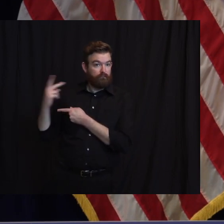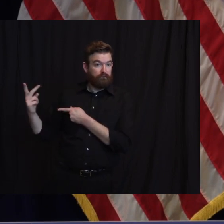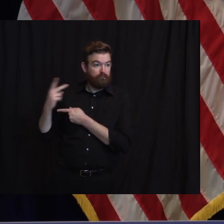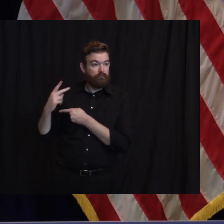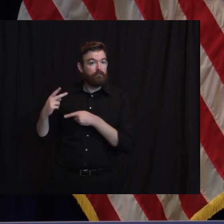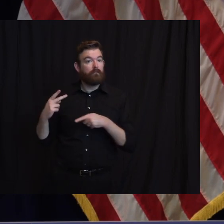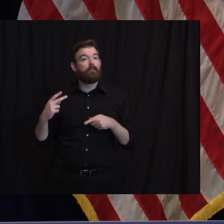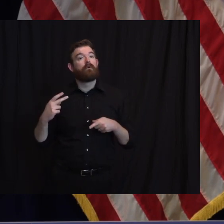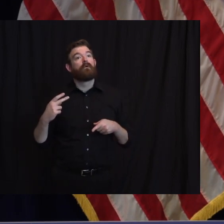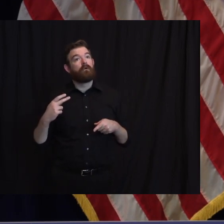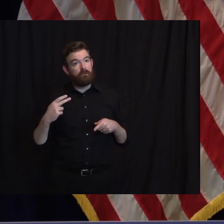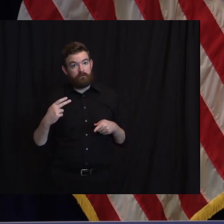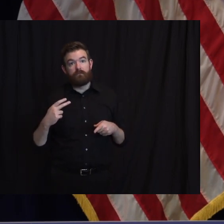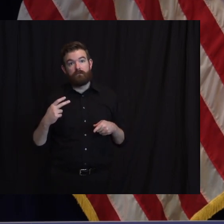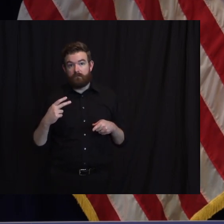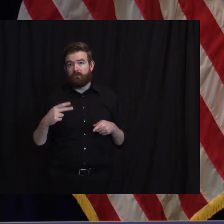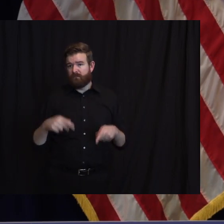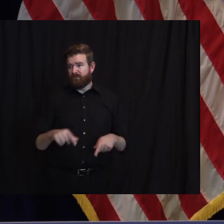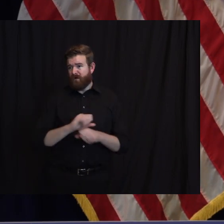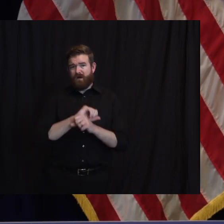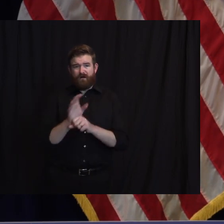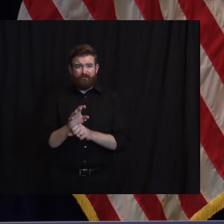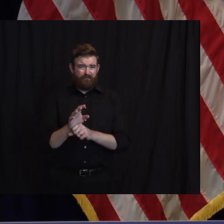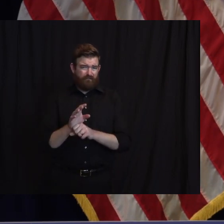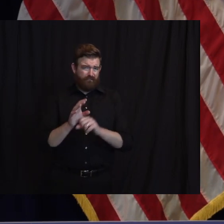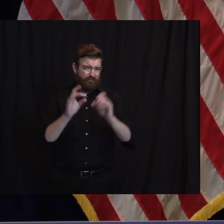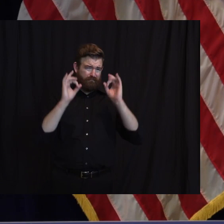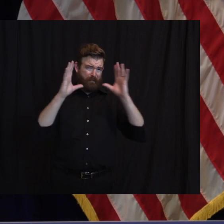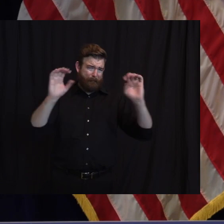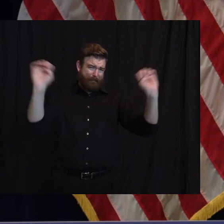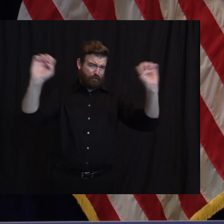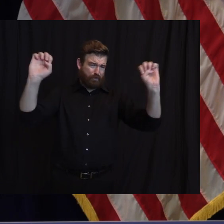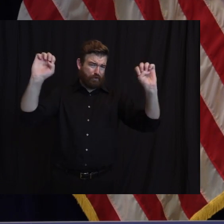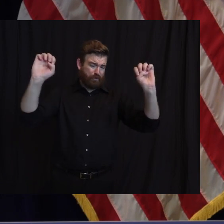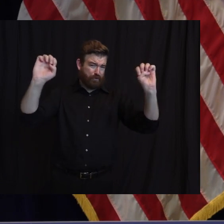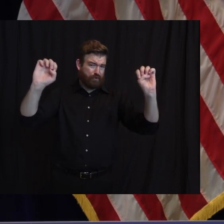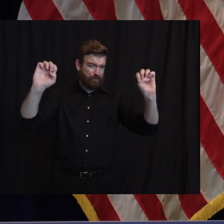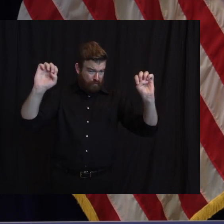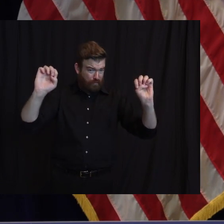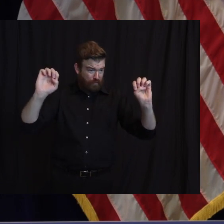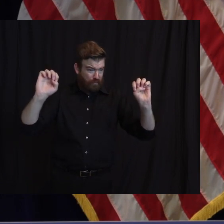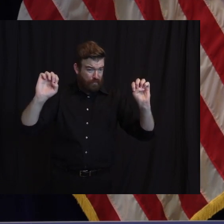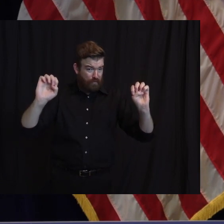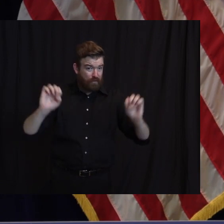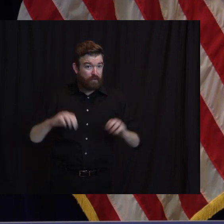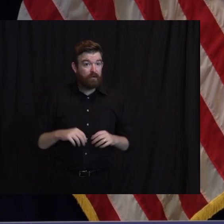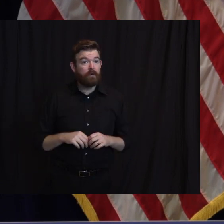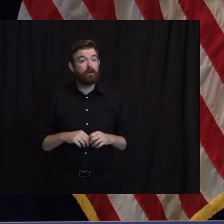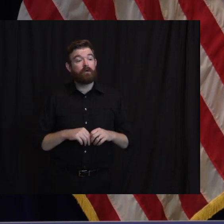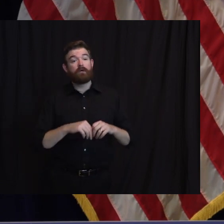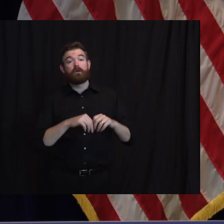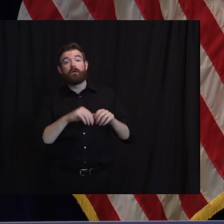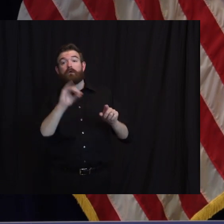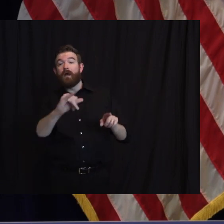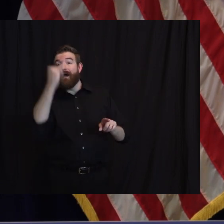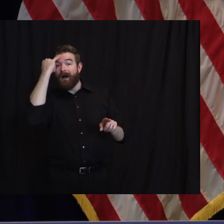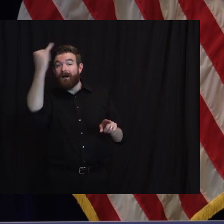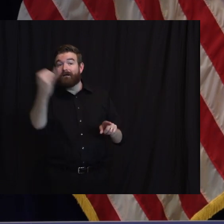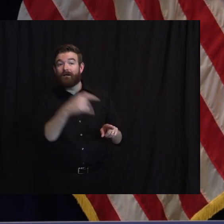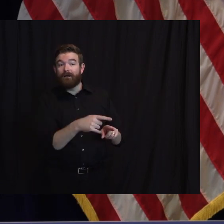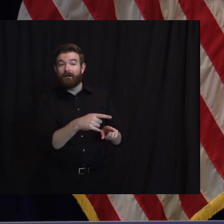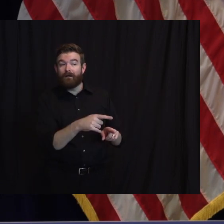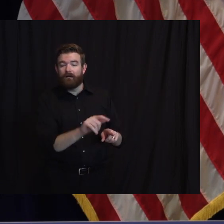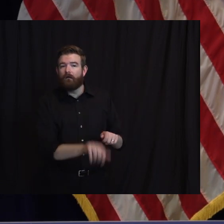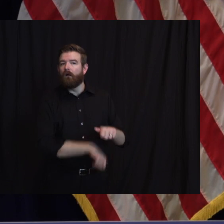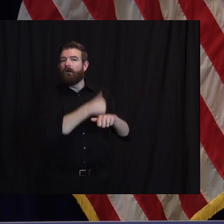of the century in terms of getting the house fire out. But I like the idea, and I think it's an idea that has